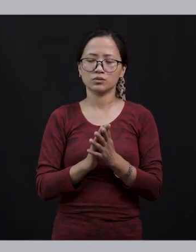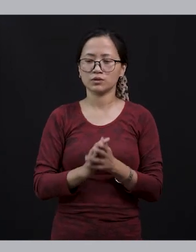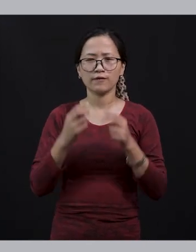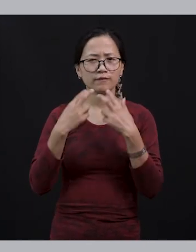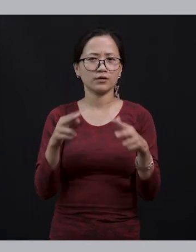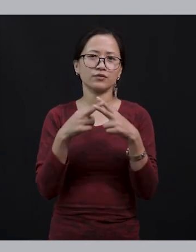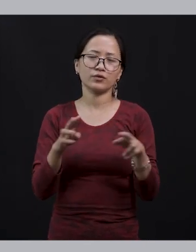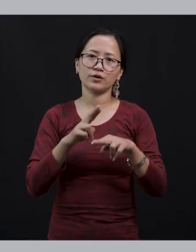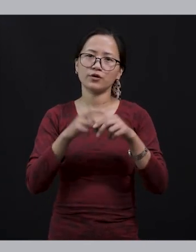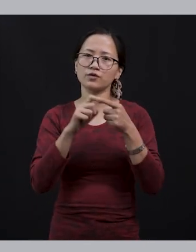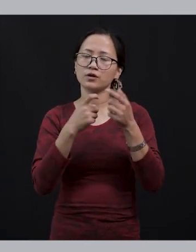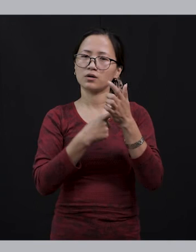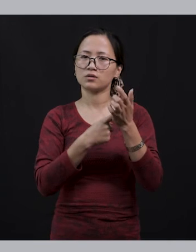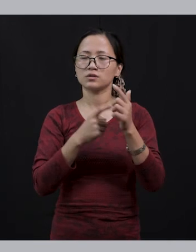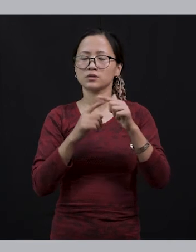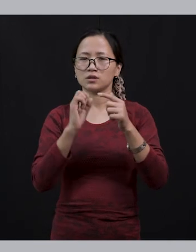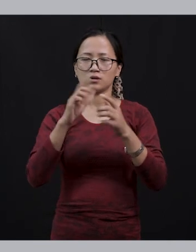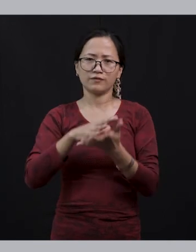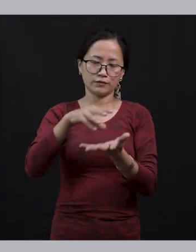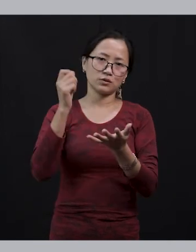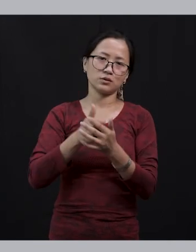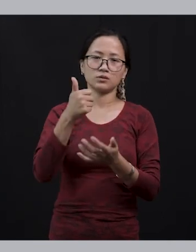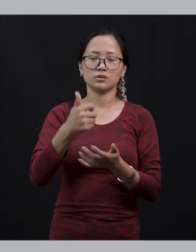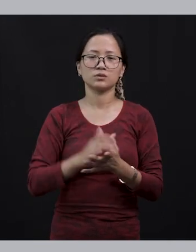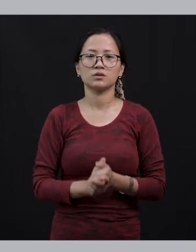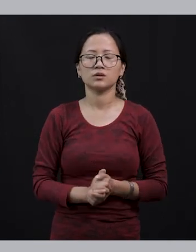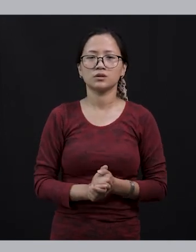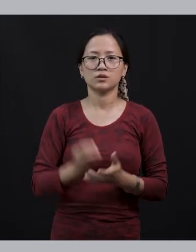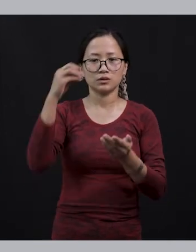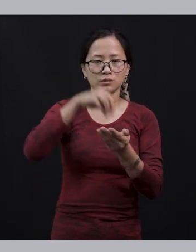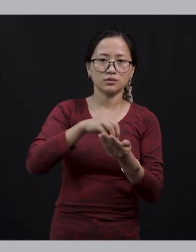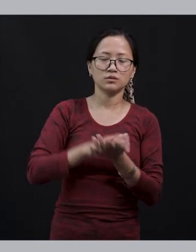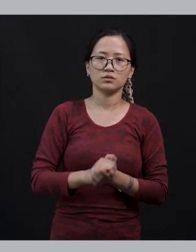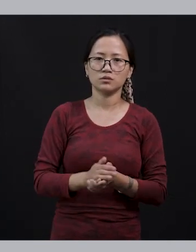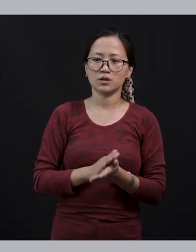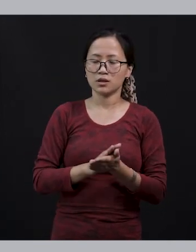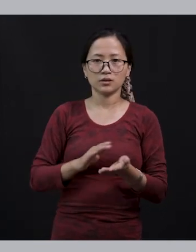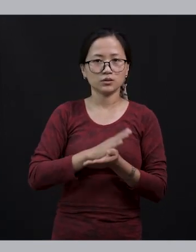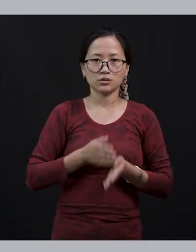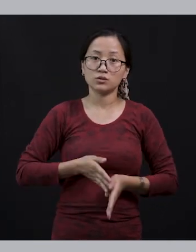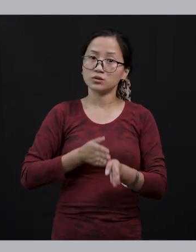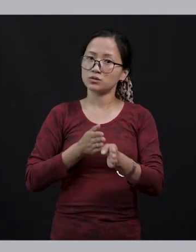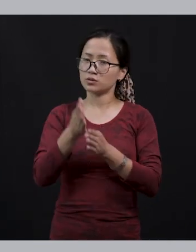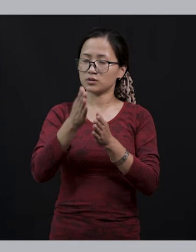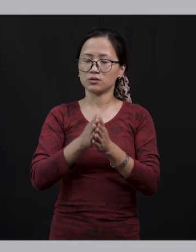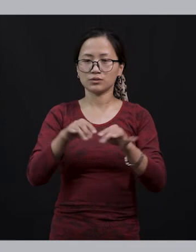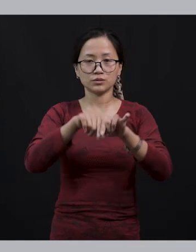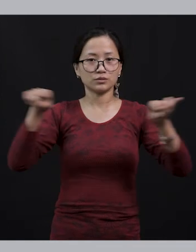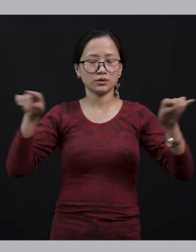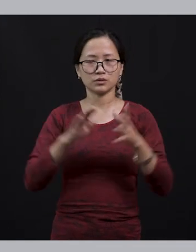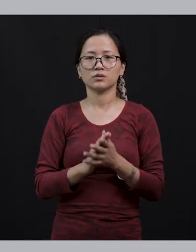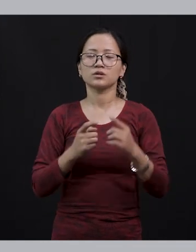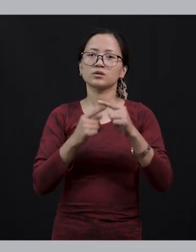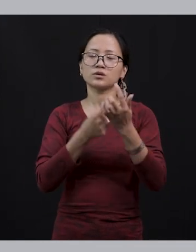fertile, and he made sure that when the nobles were collecting the revenue and putting it into the state treasury, they did not take it